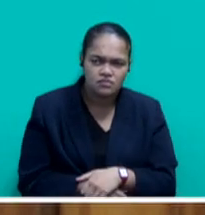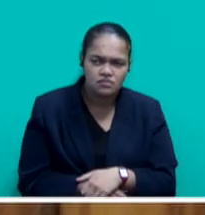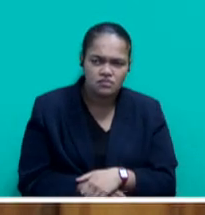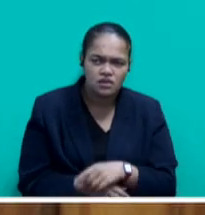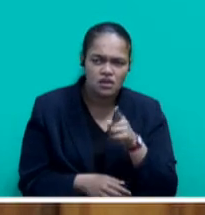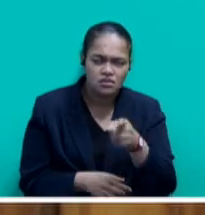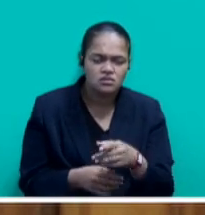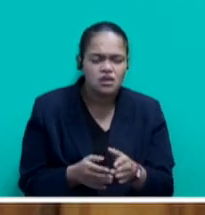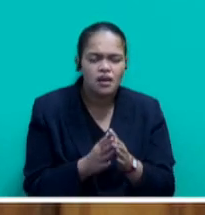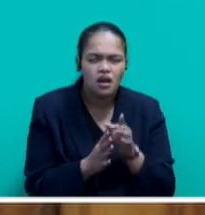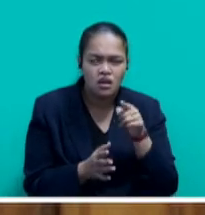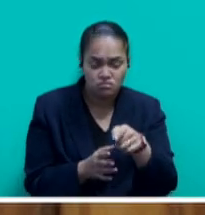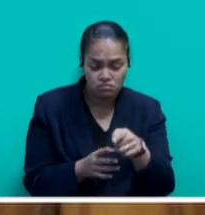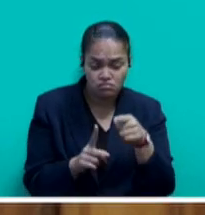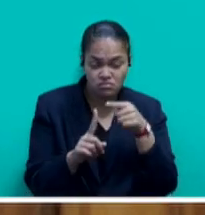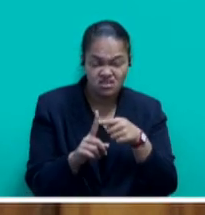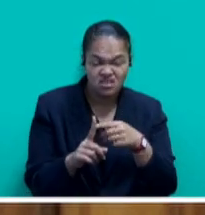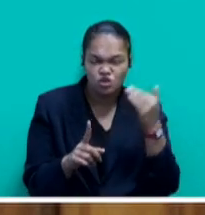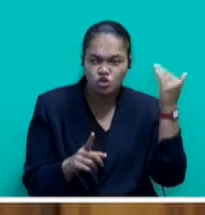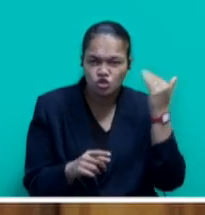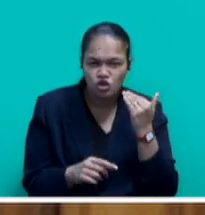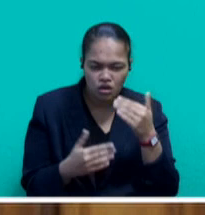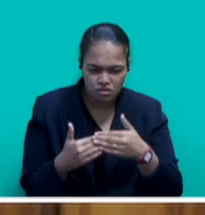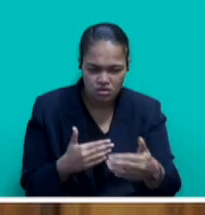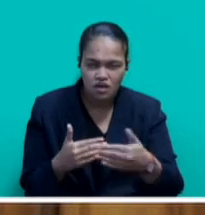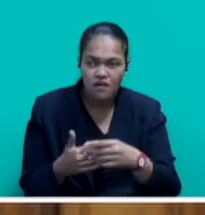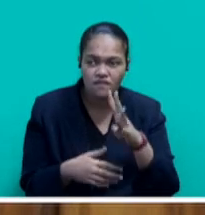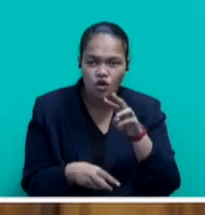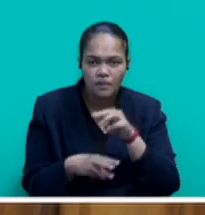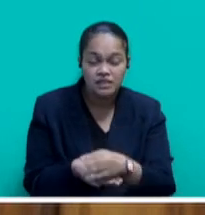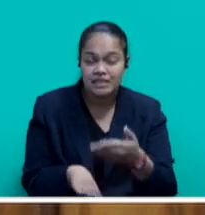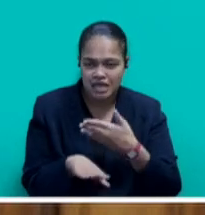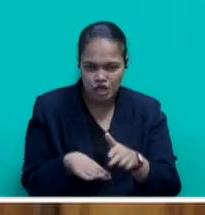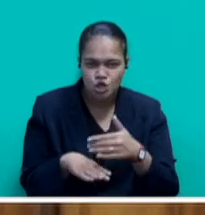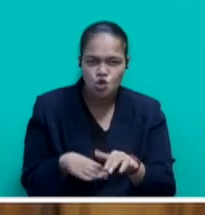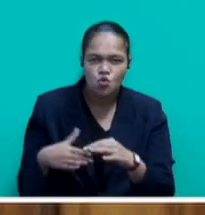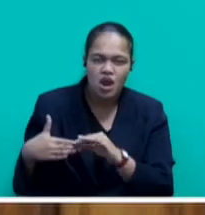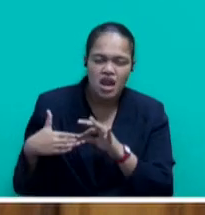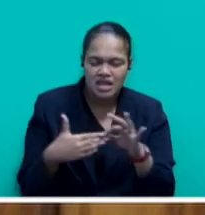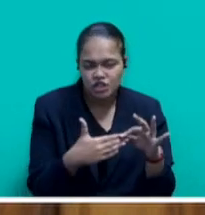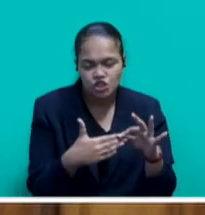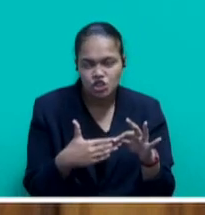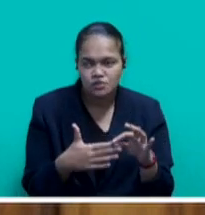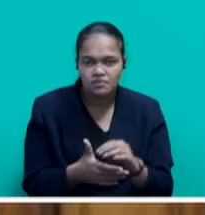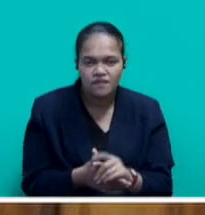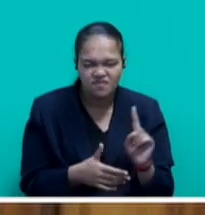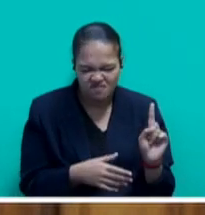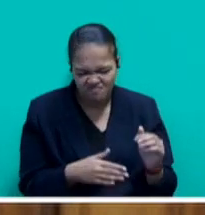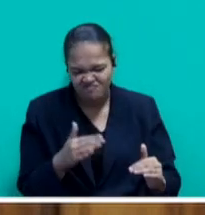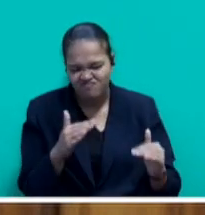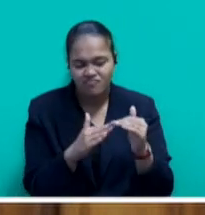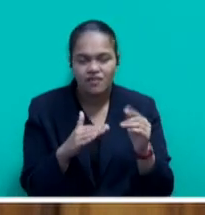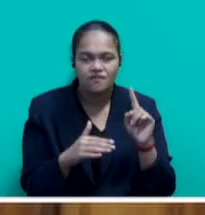Honorable Mbia to know that in a short space of 4 months, the new leadership have attained for the first 6 months.